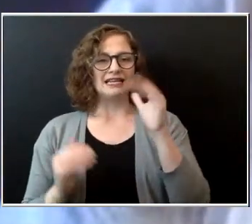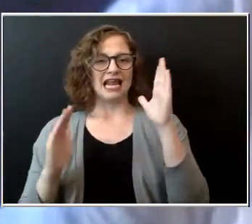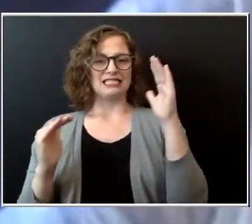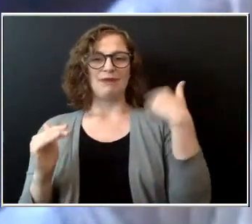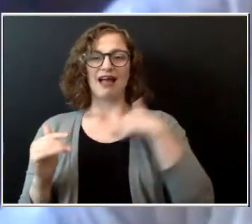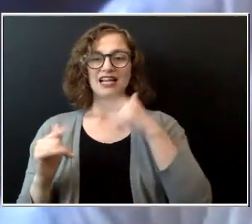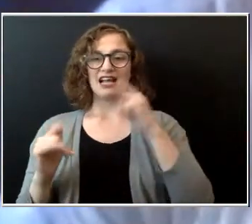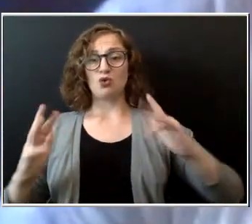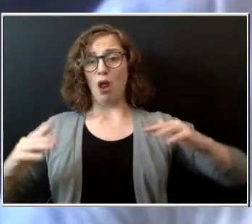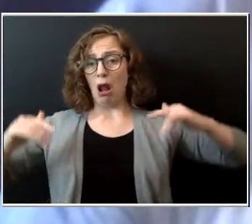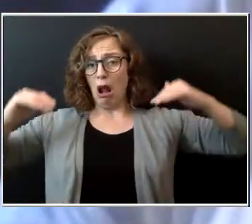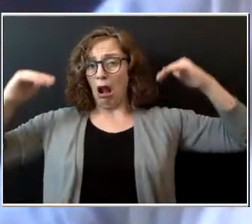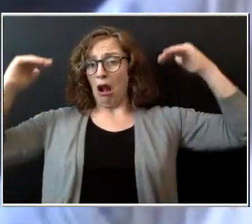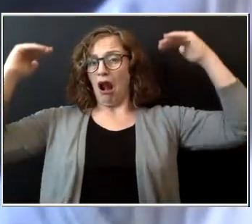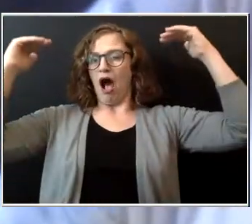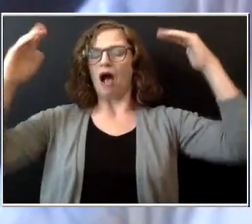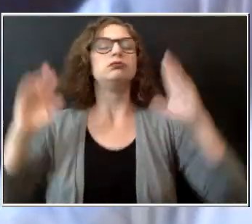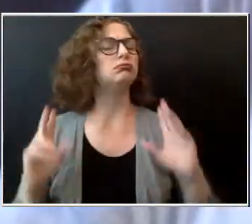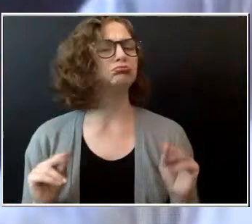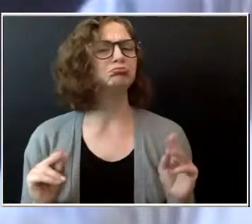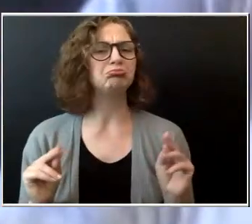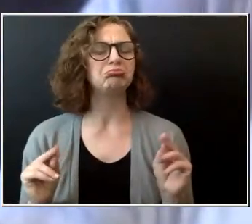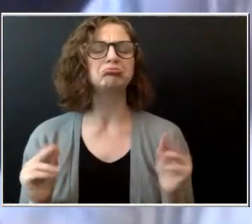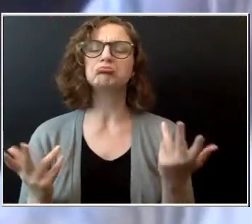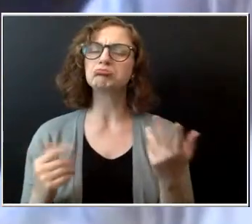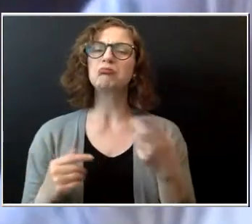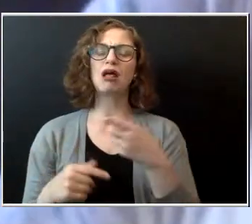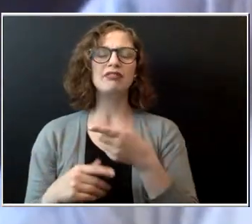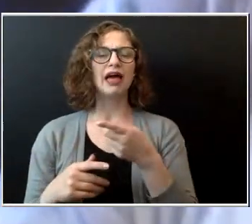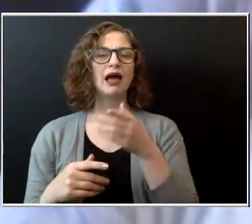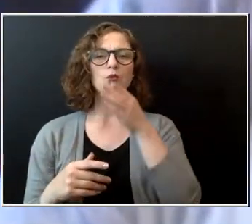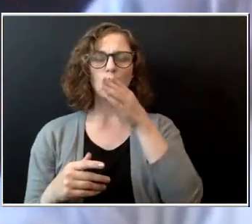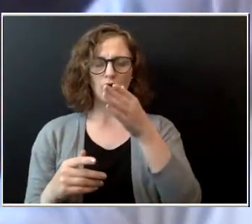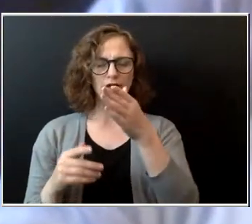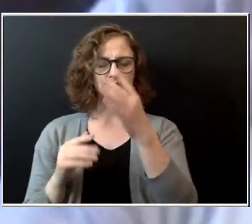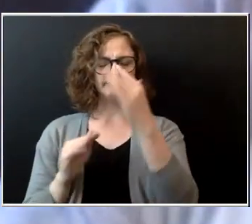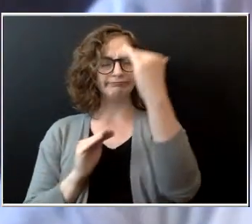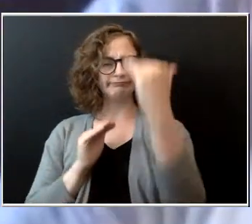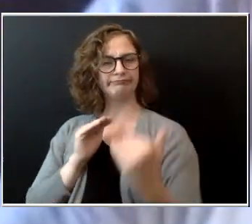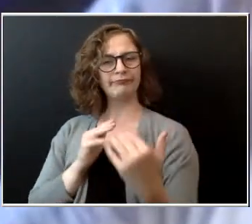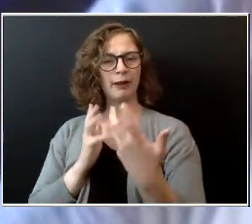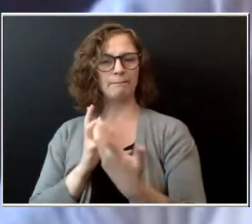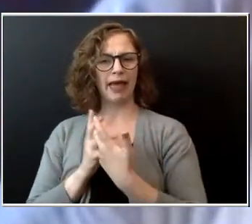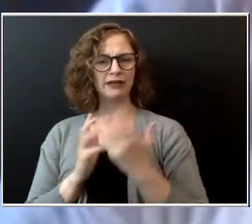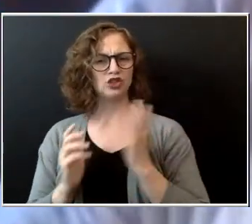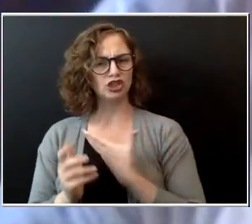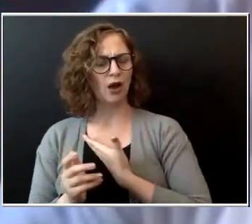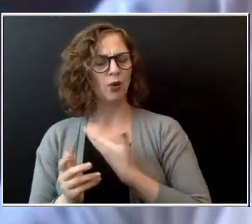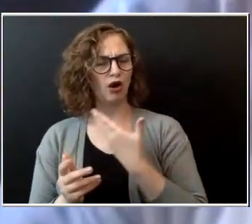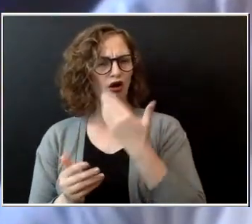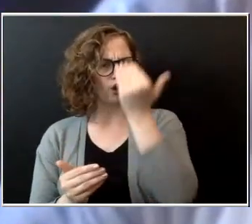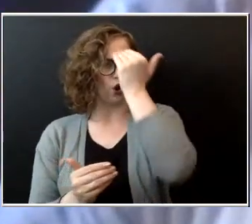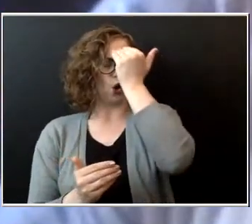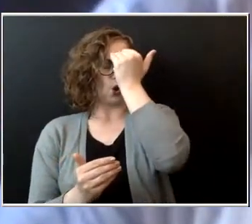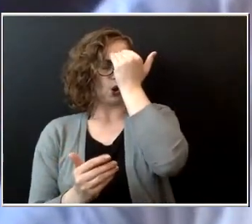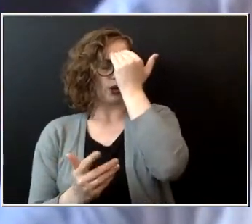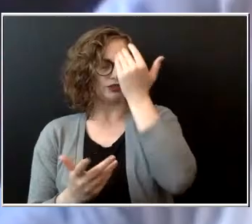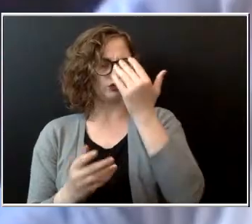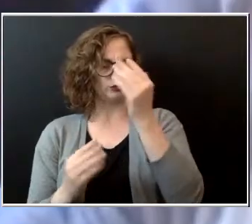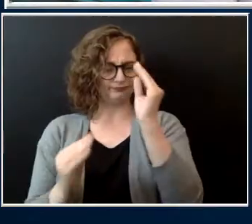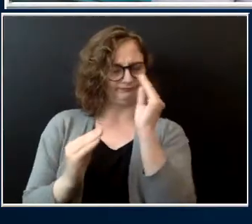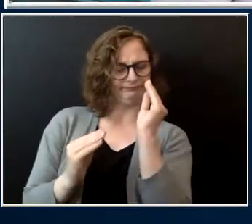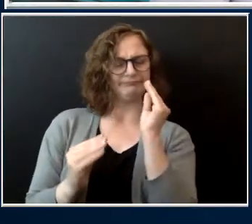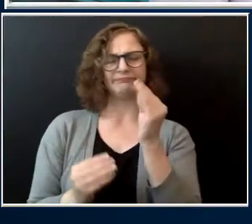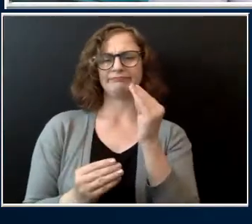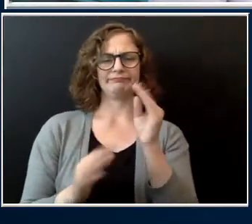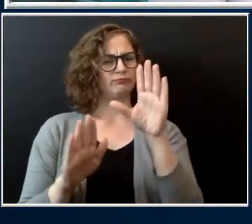the information for us. But it was a really supportive, great group, and I think we all learned a lot. Oh, that's